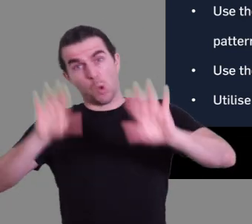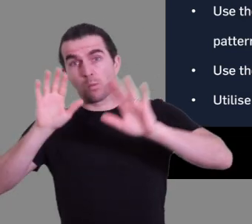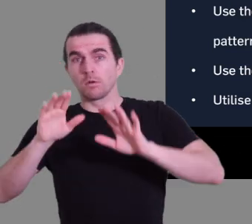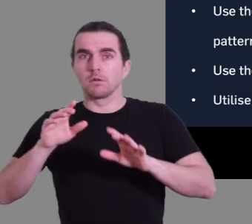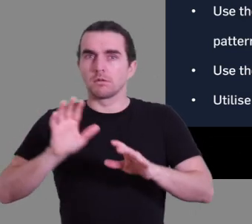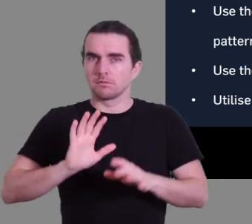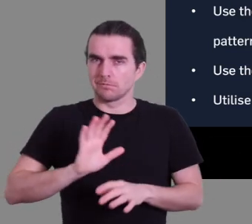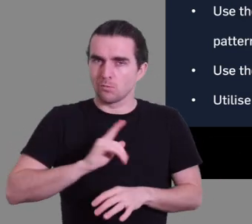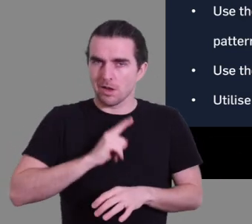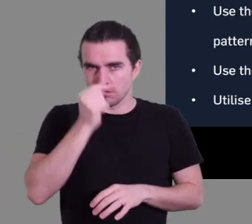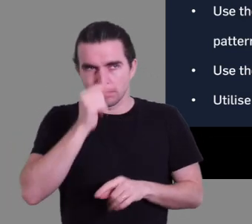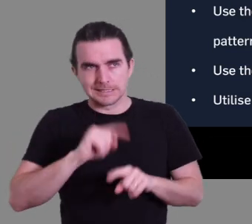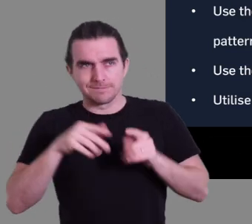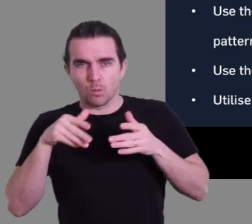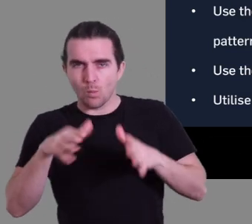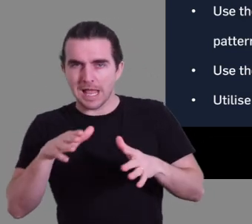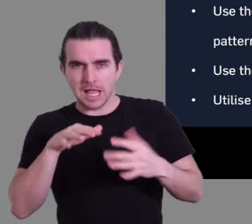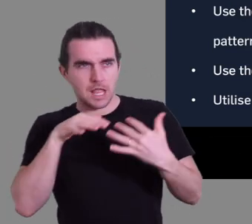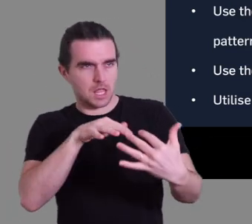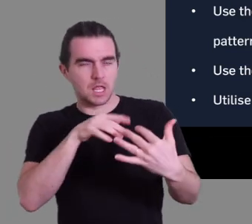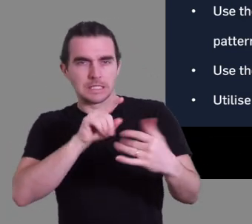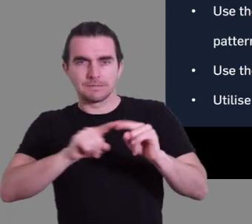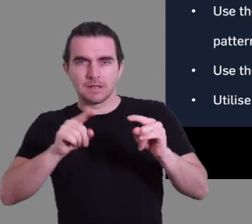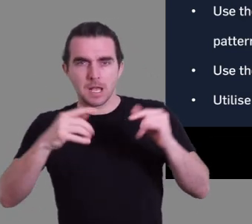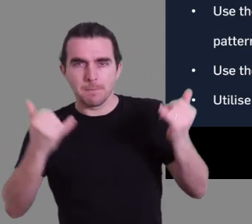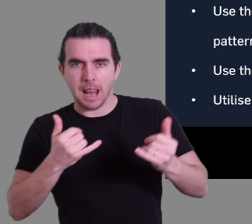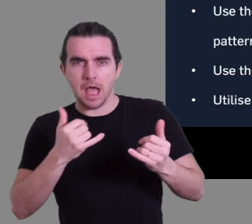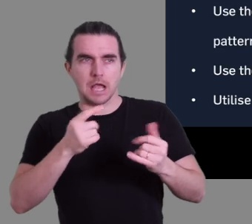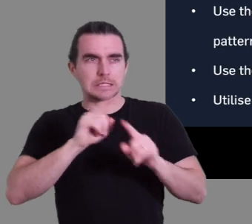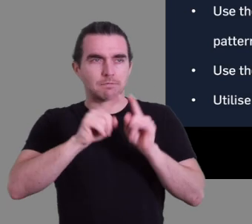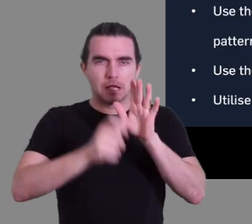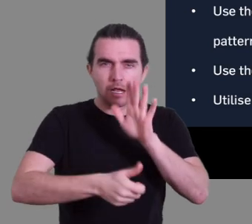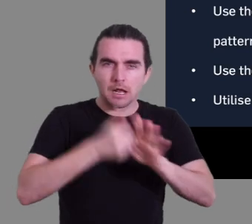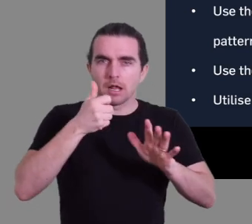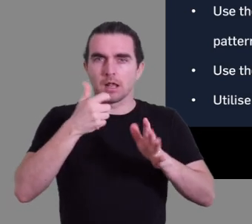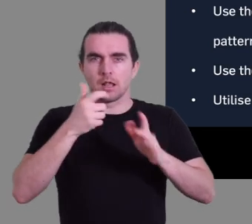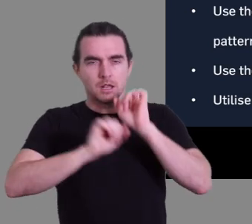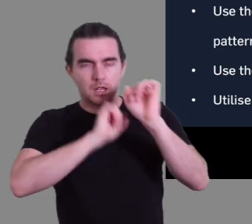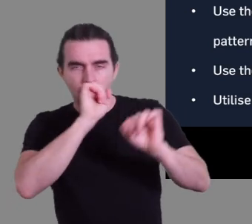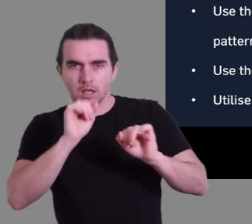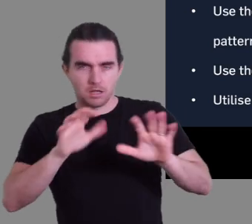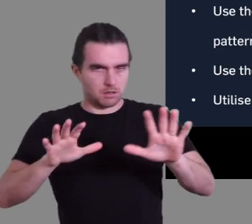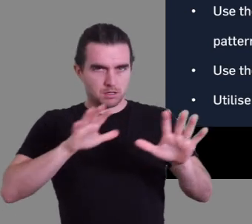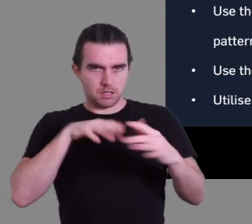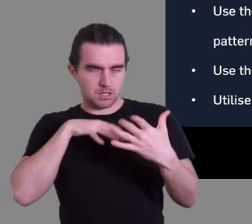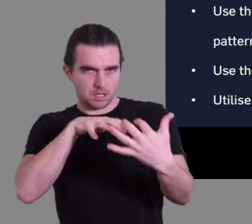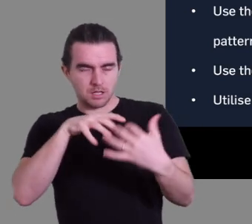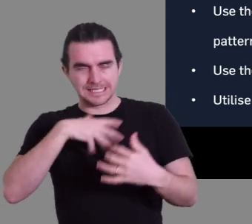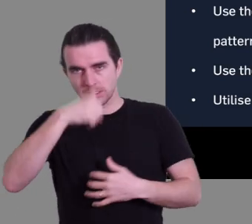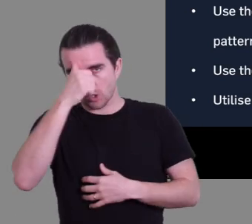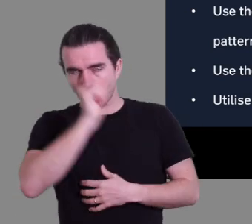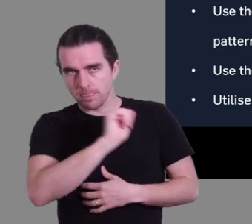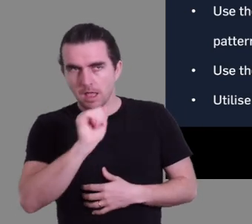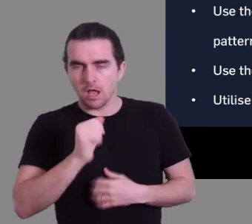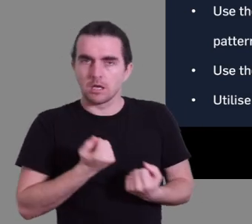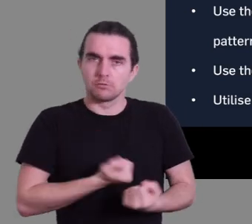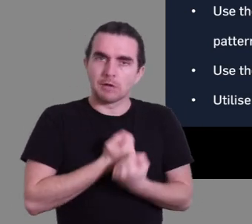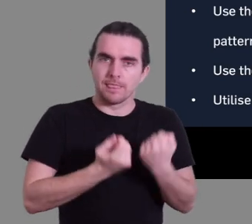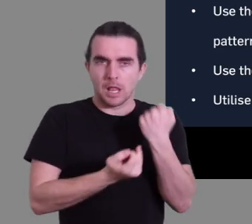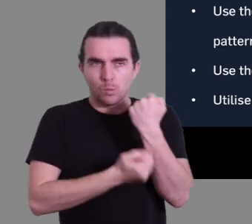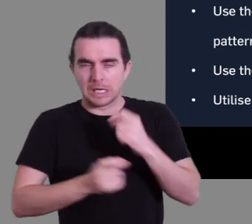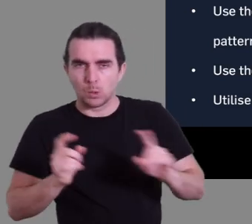it might be a different system or a different player might come on. So they have to have the ability to know their